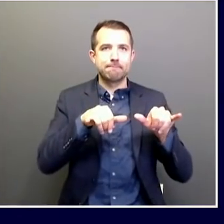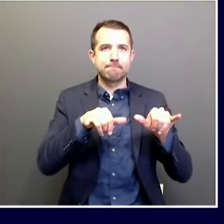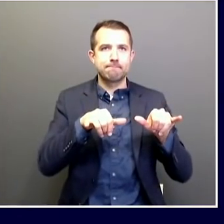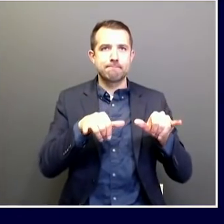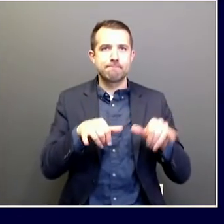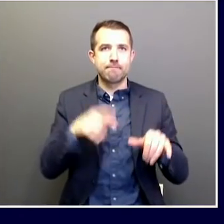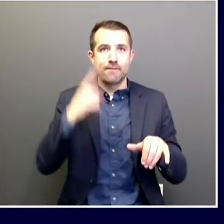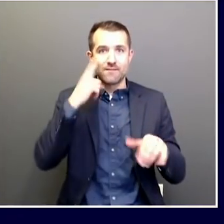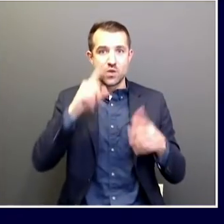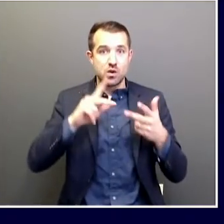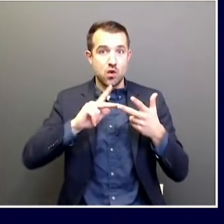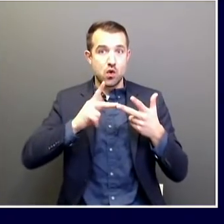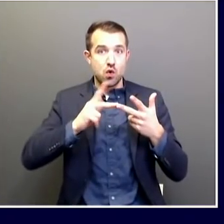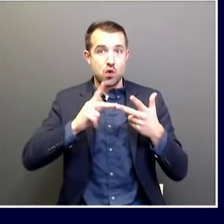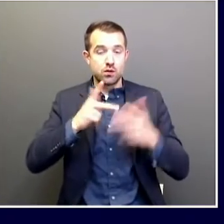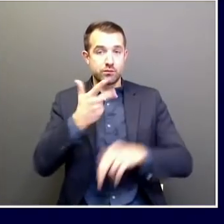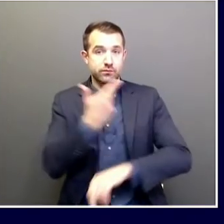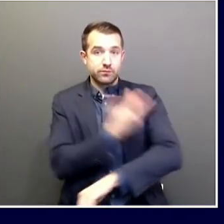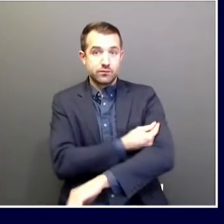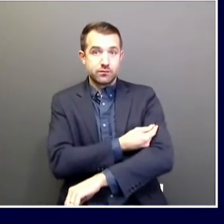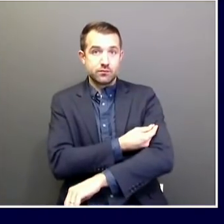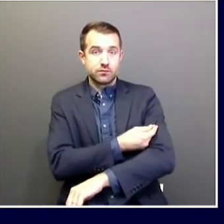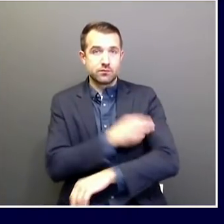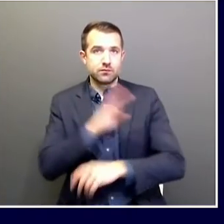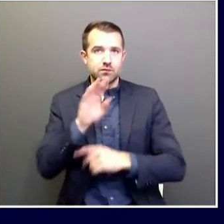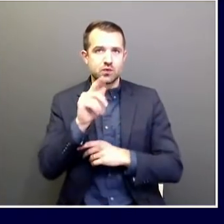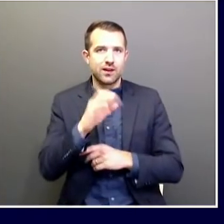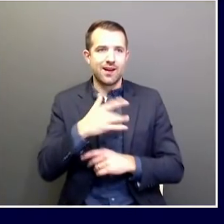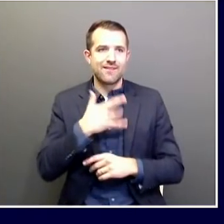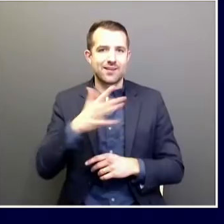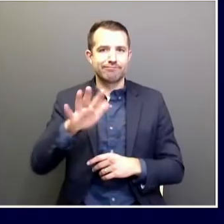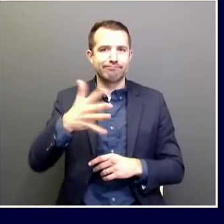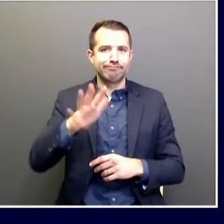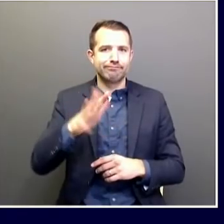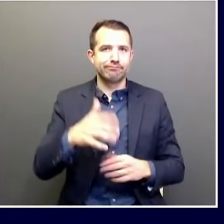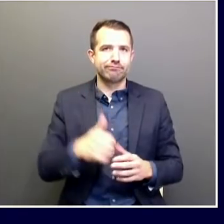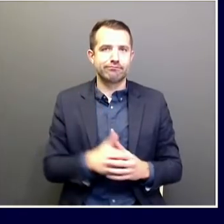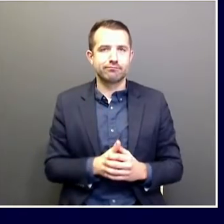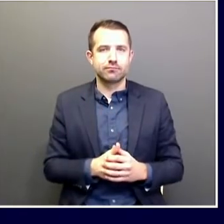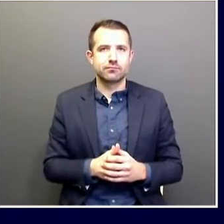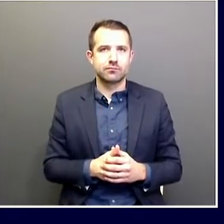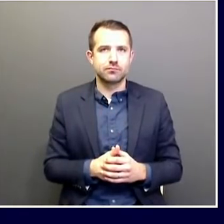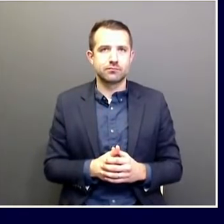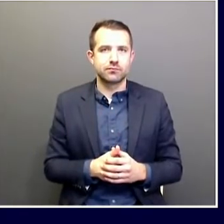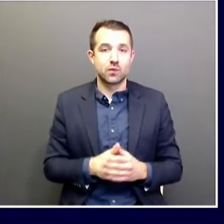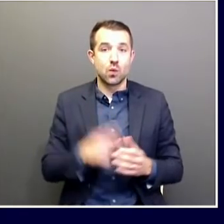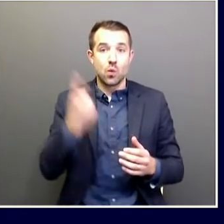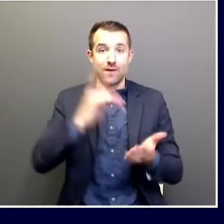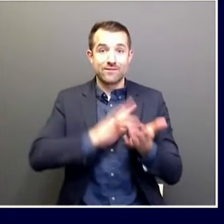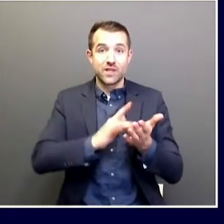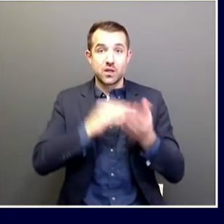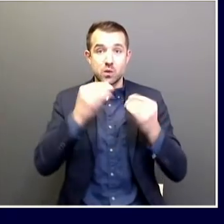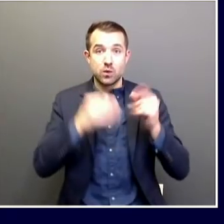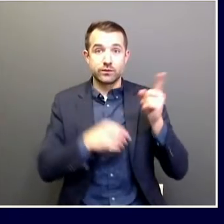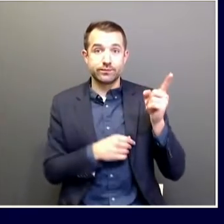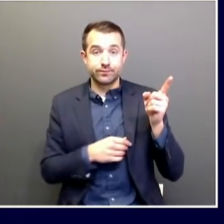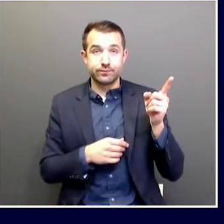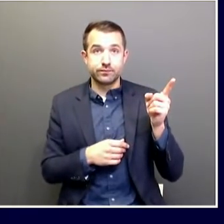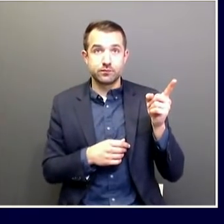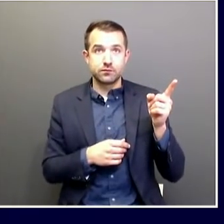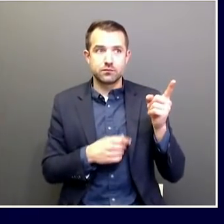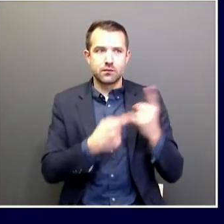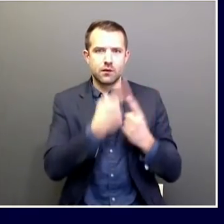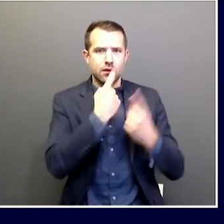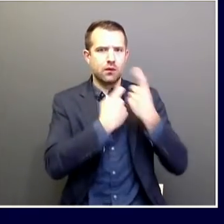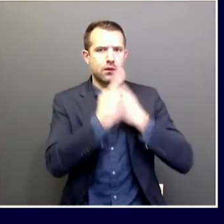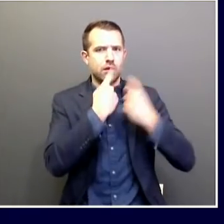that at pharmacy A, they'll have to answer a whole bunch of questions, possibly sensitive ones, and